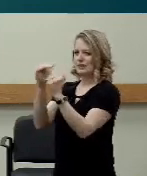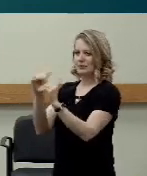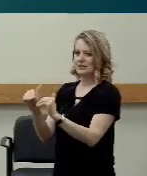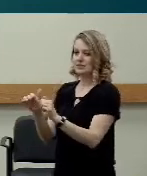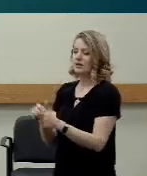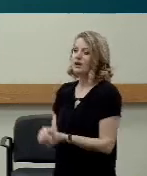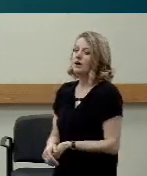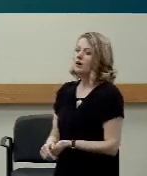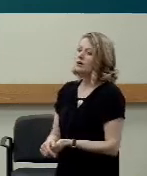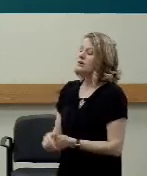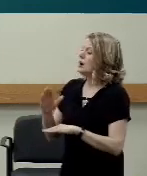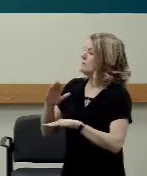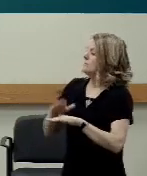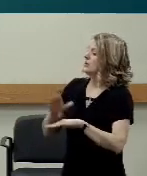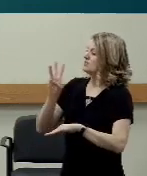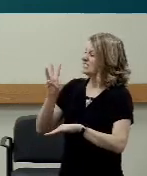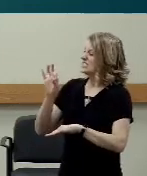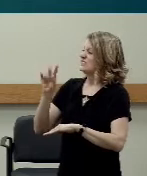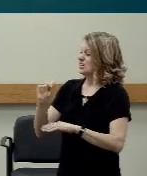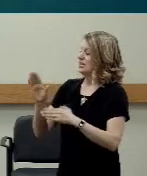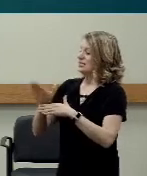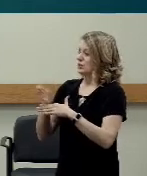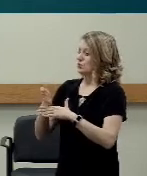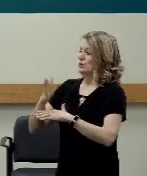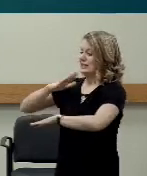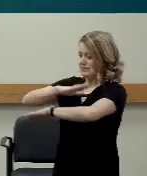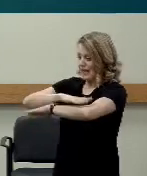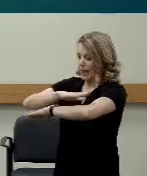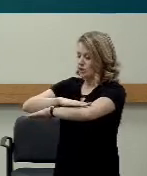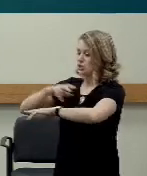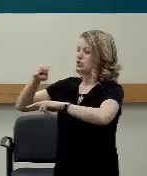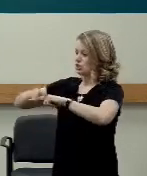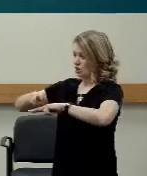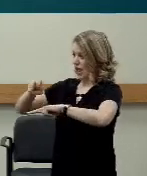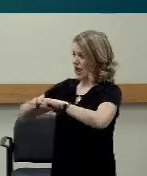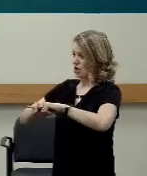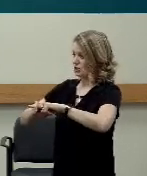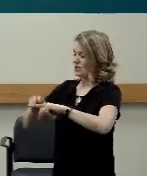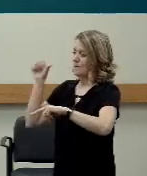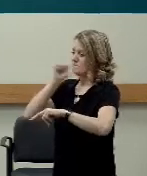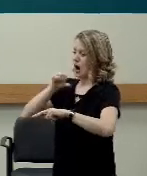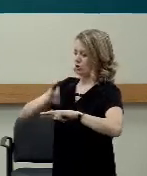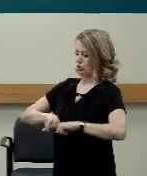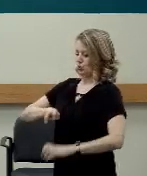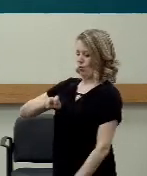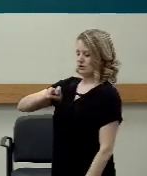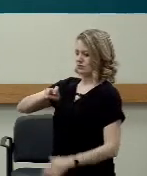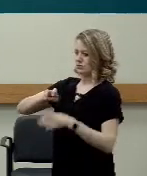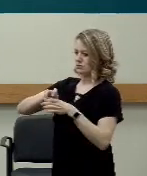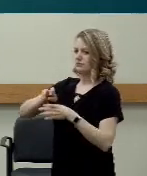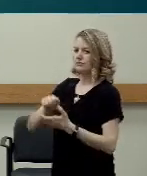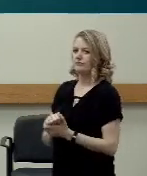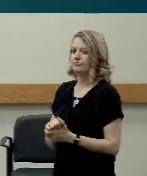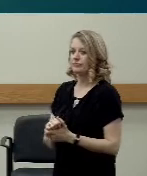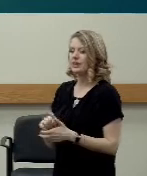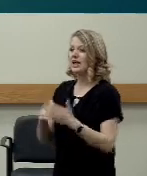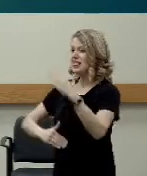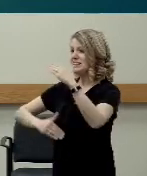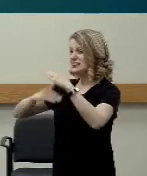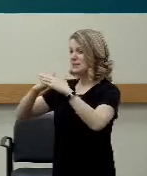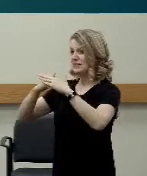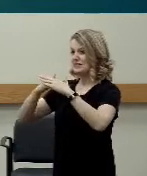minimum 6-foot space between tables, chairs, and bar stools. Capacity limits in restaurants, bars, and casinos to